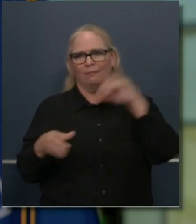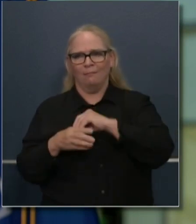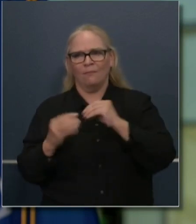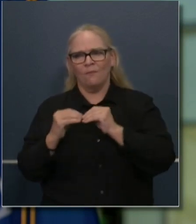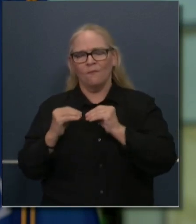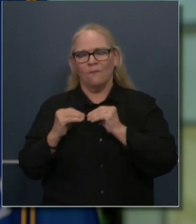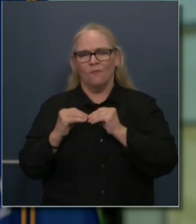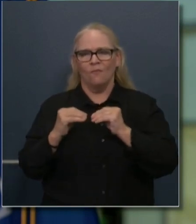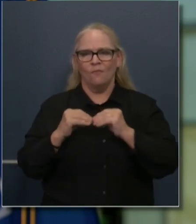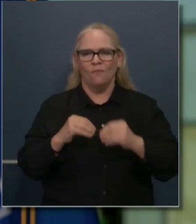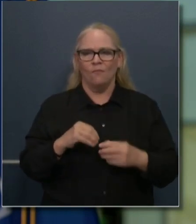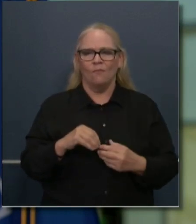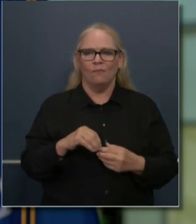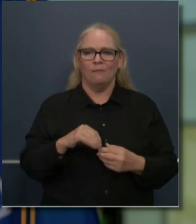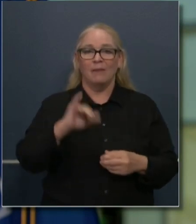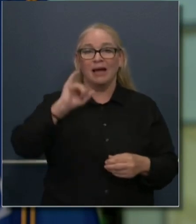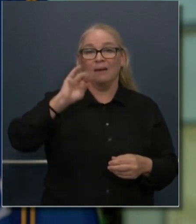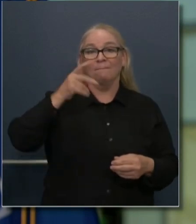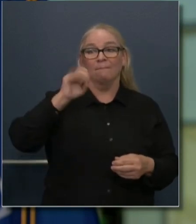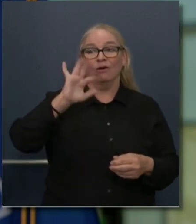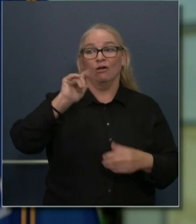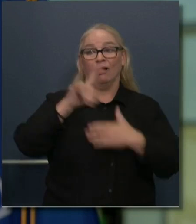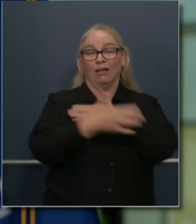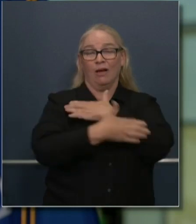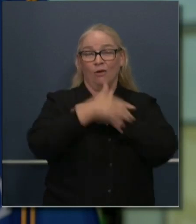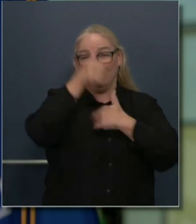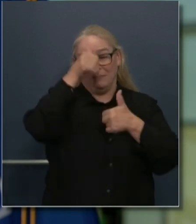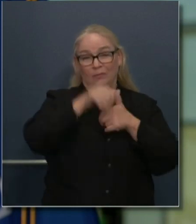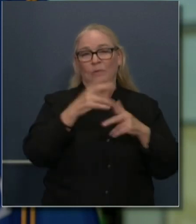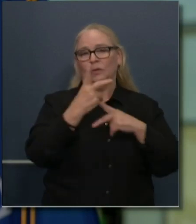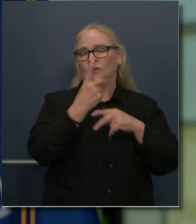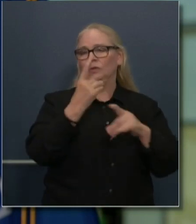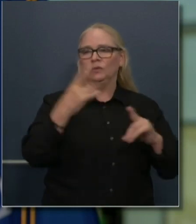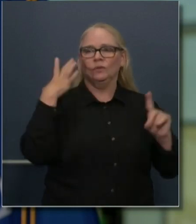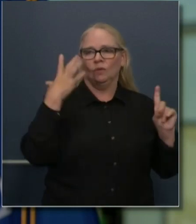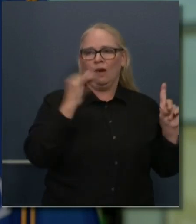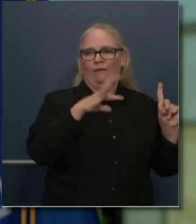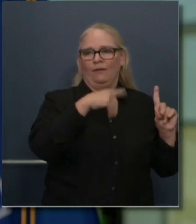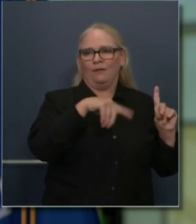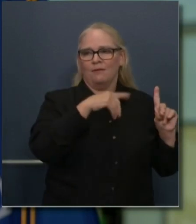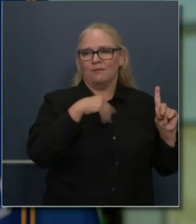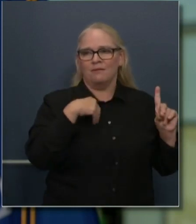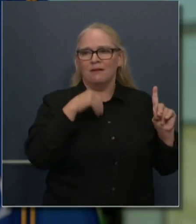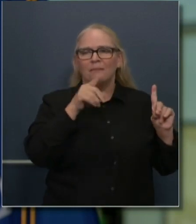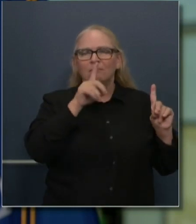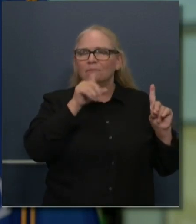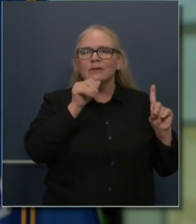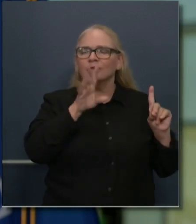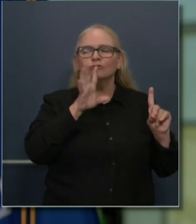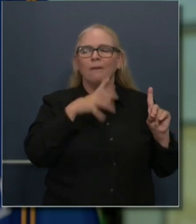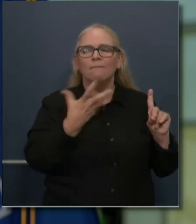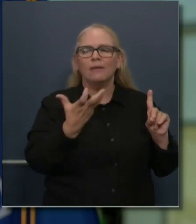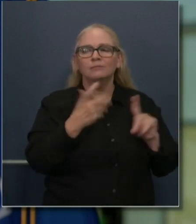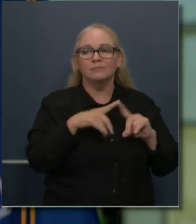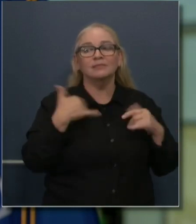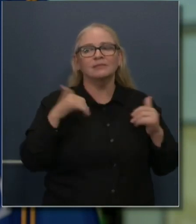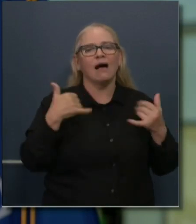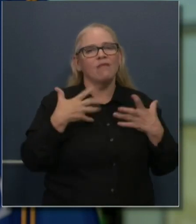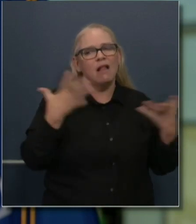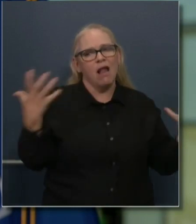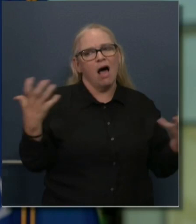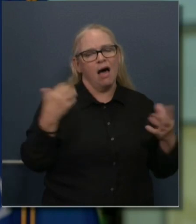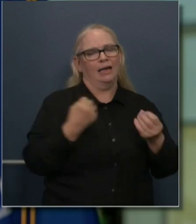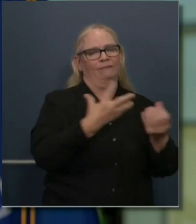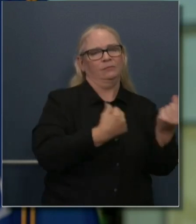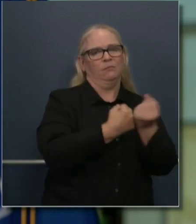in Imperial. It's interesting, not everybody's talking about Imperial now. We still have a lot of work to do down there, but you'll recall on